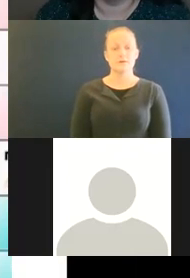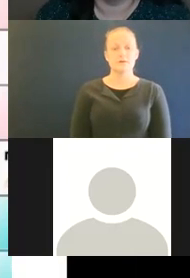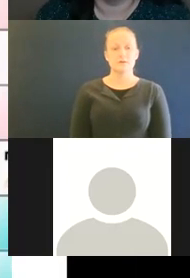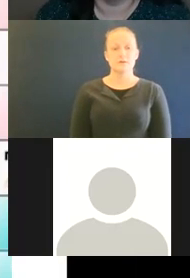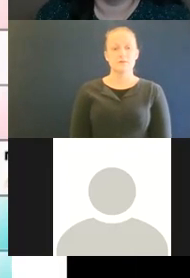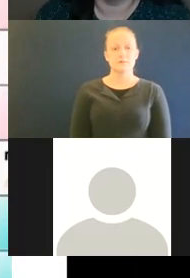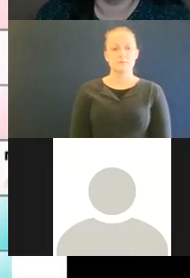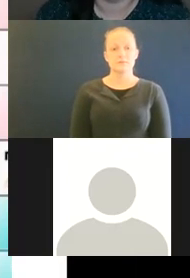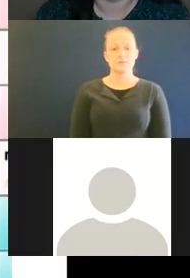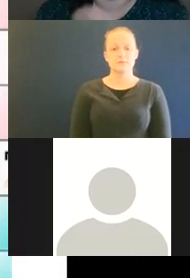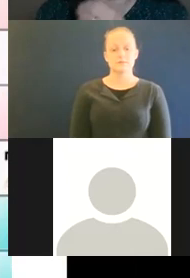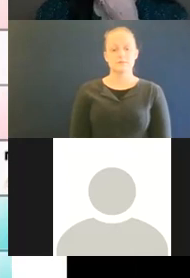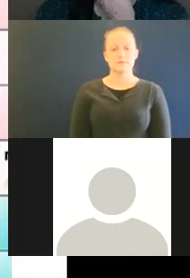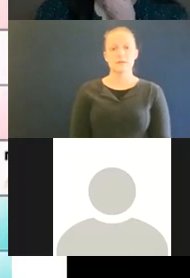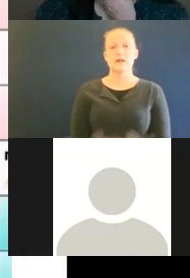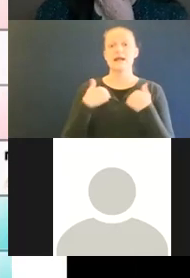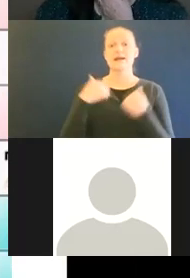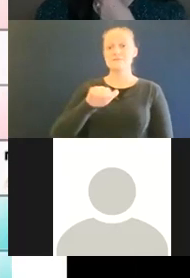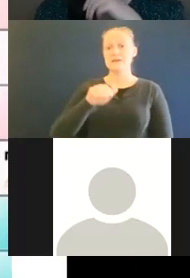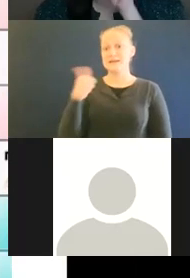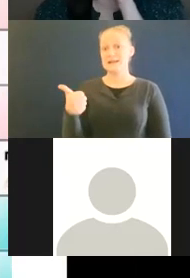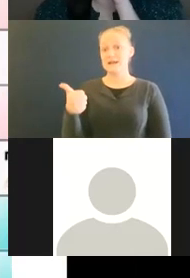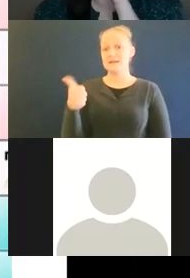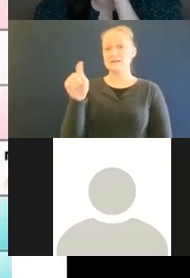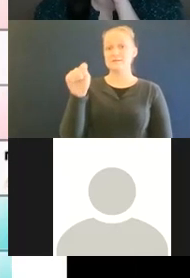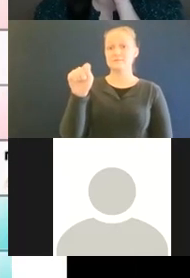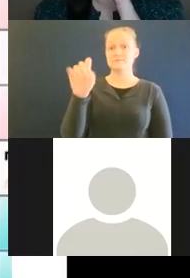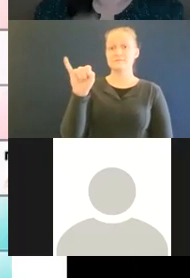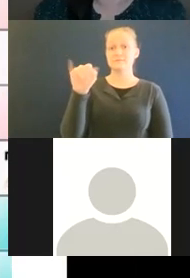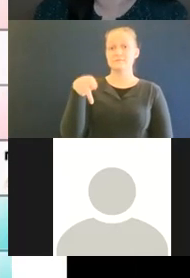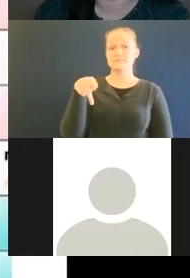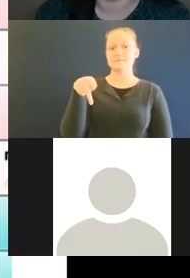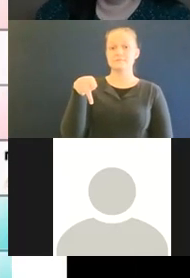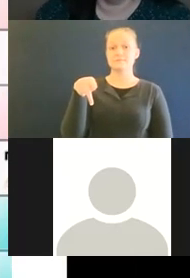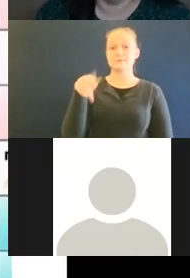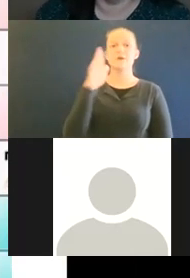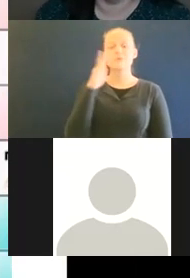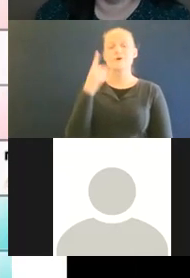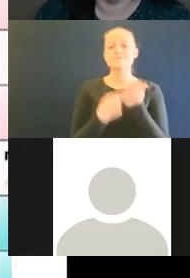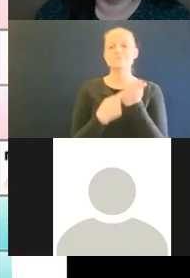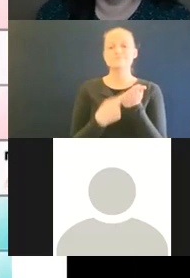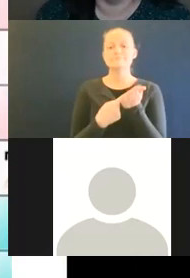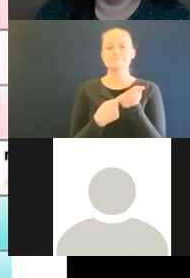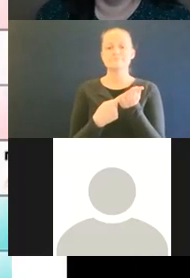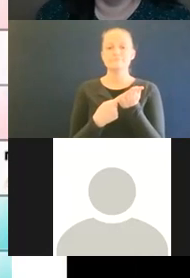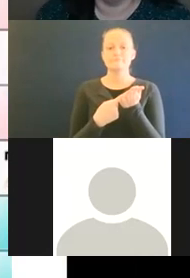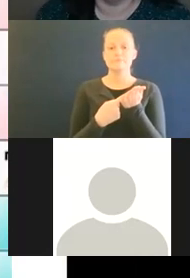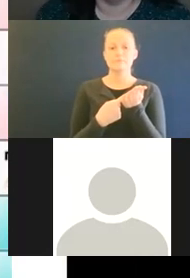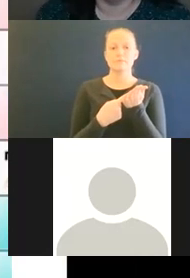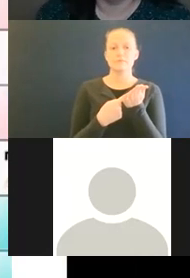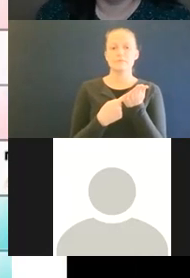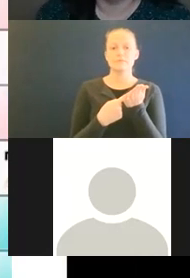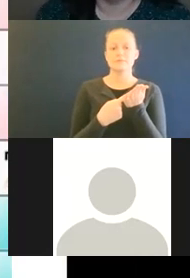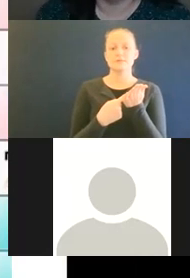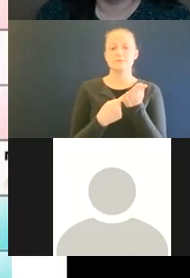So we have another modeling tip video here, just that kind of discusses what modeling is